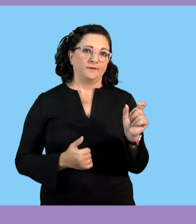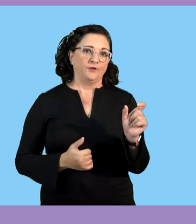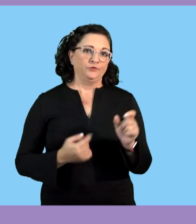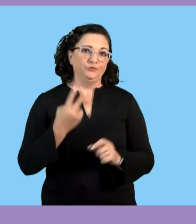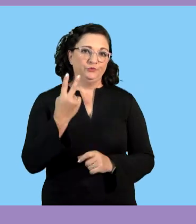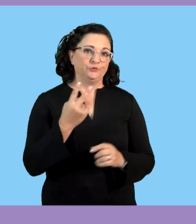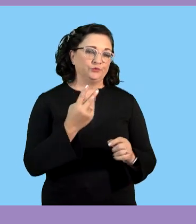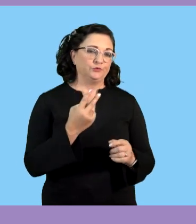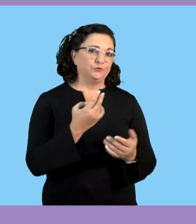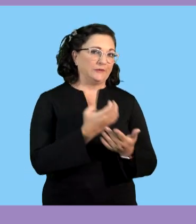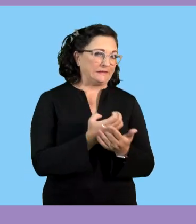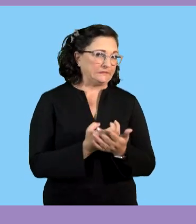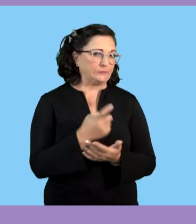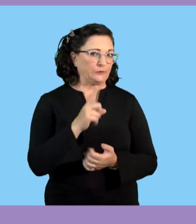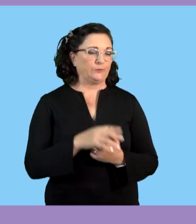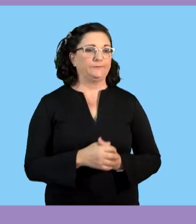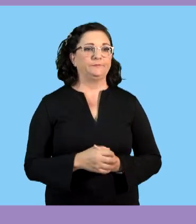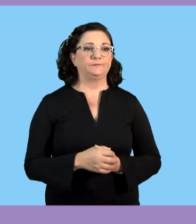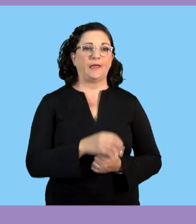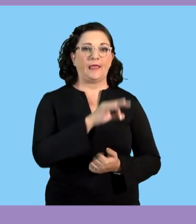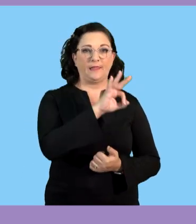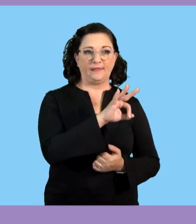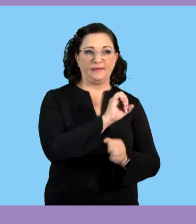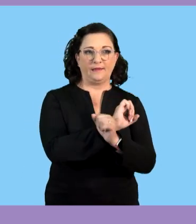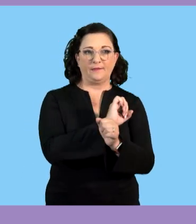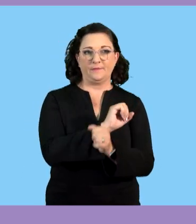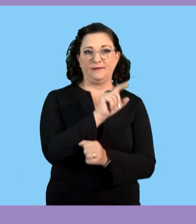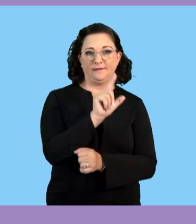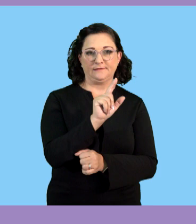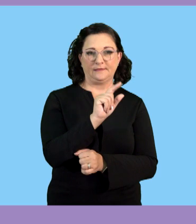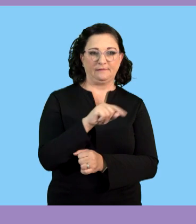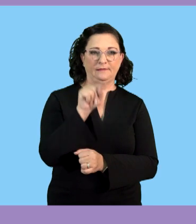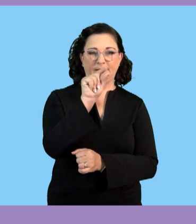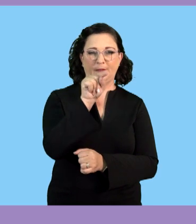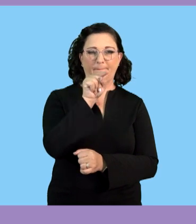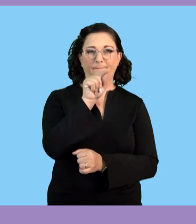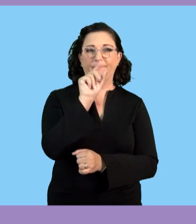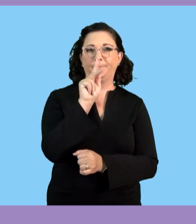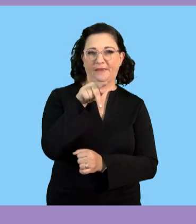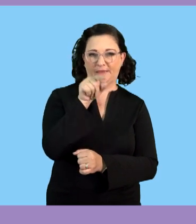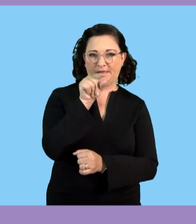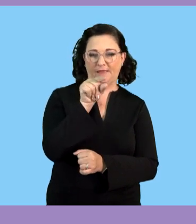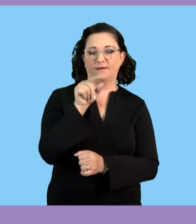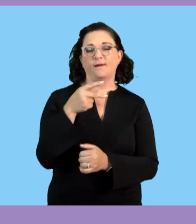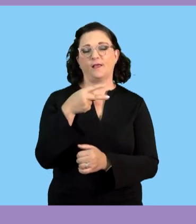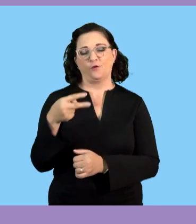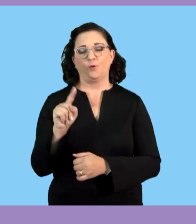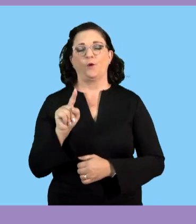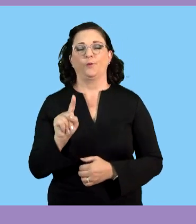two examples. So the first one there says 3 multiplied by 7 exponent p is equals to